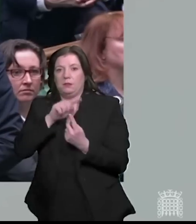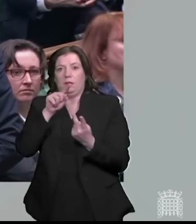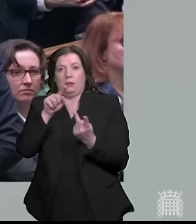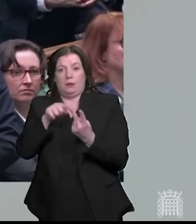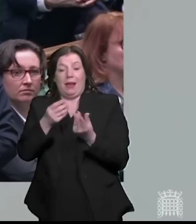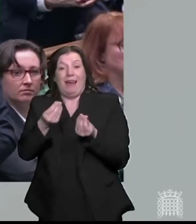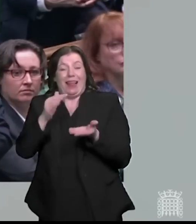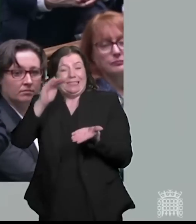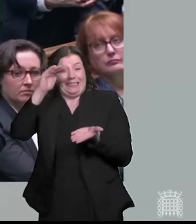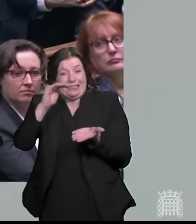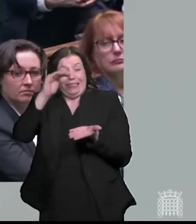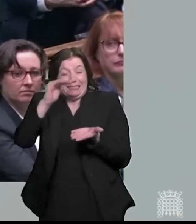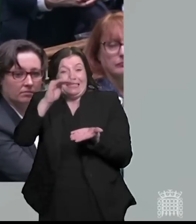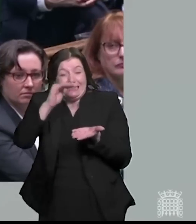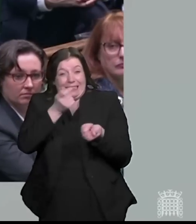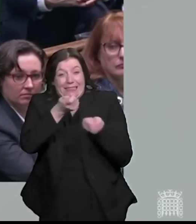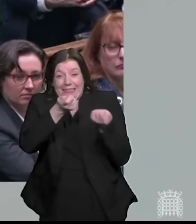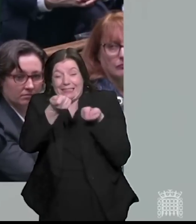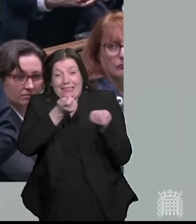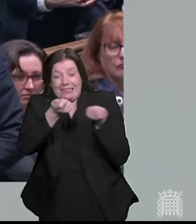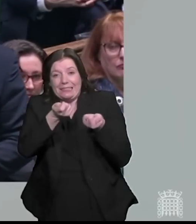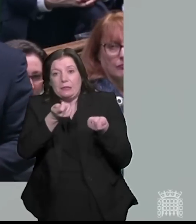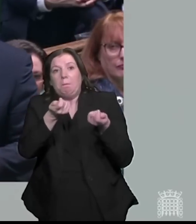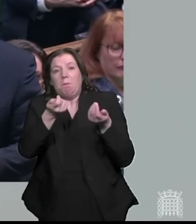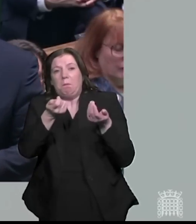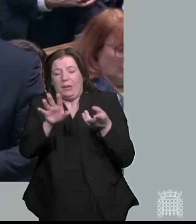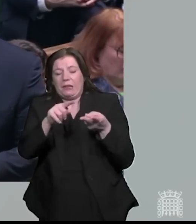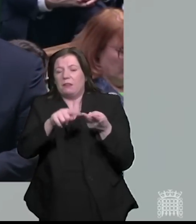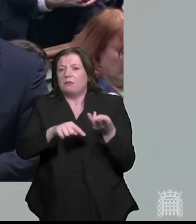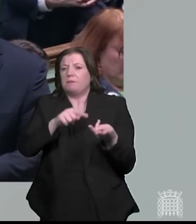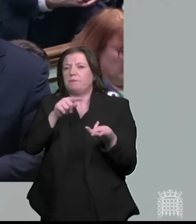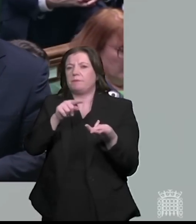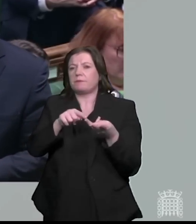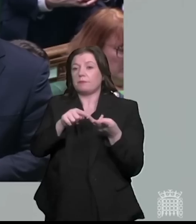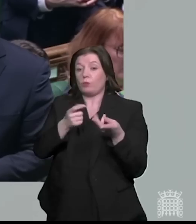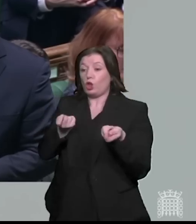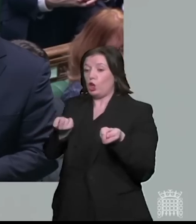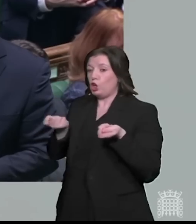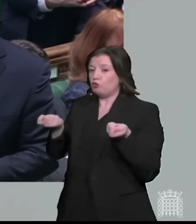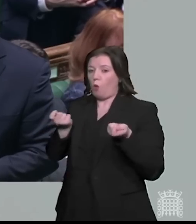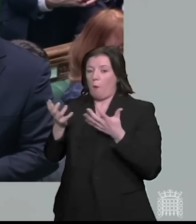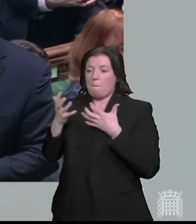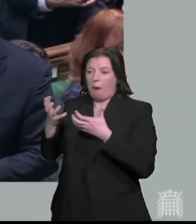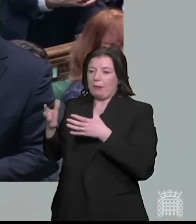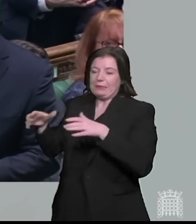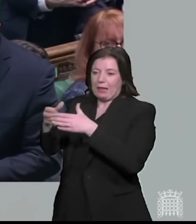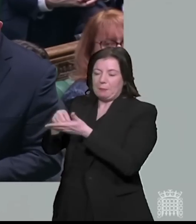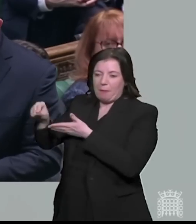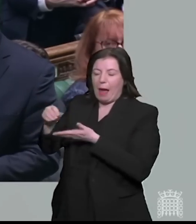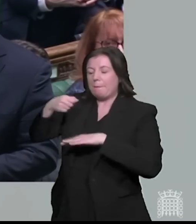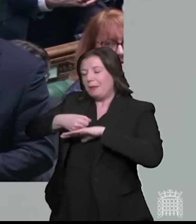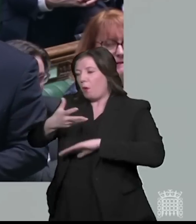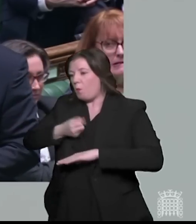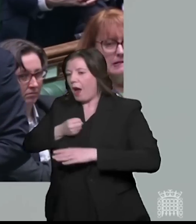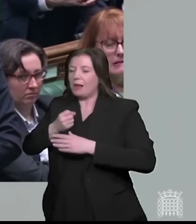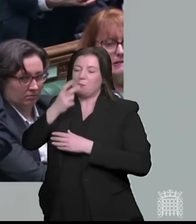squeeze inflation down where it had the power to do so, and that it ensures things within its control, public sector pay, the minimum wage, the state